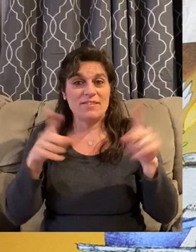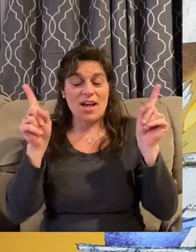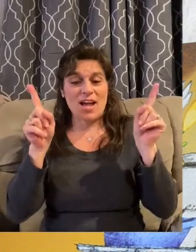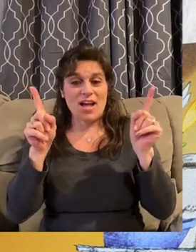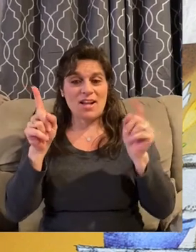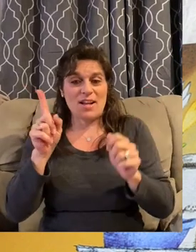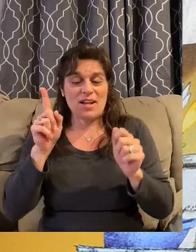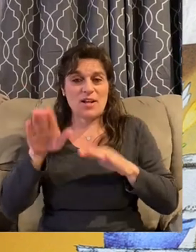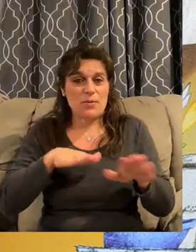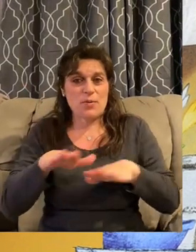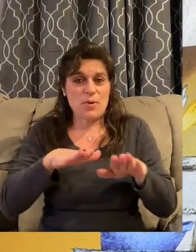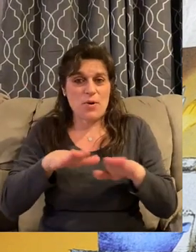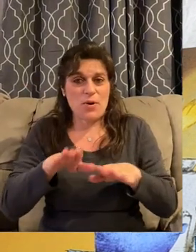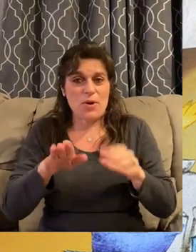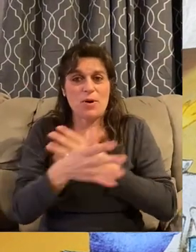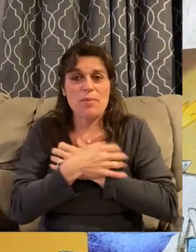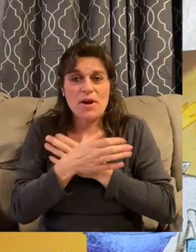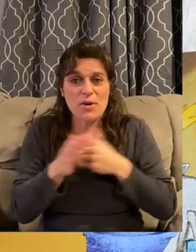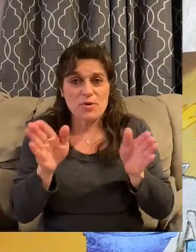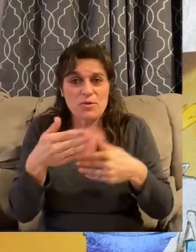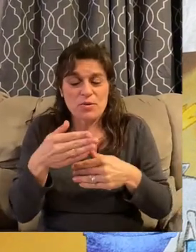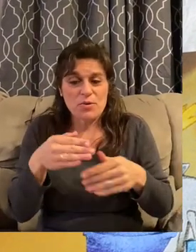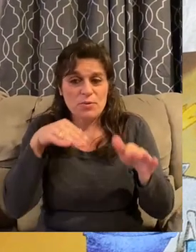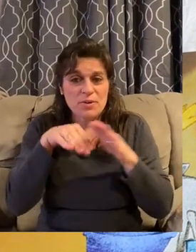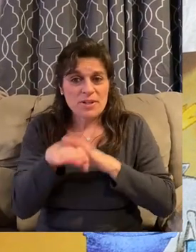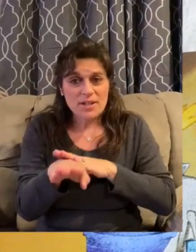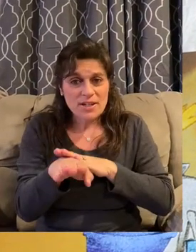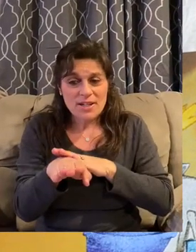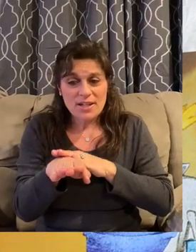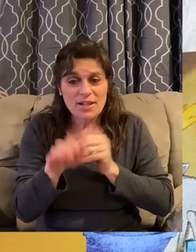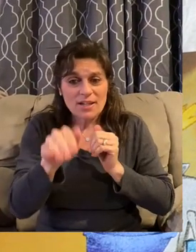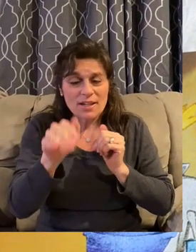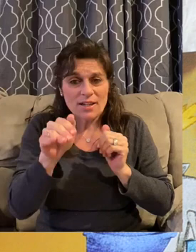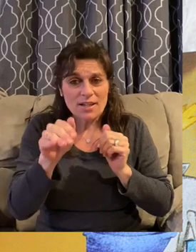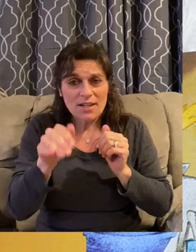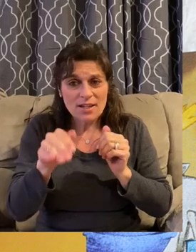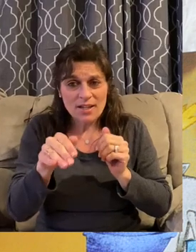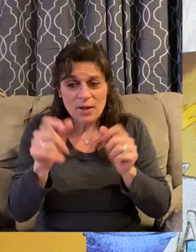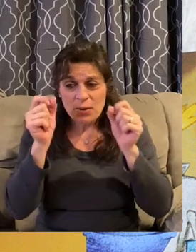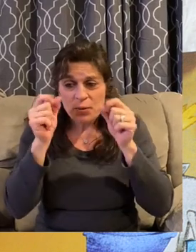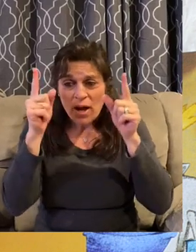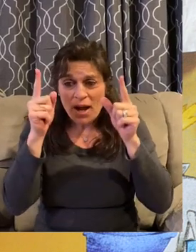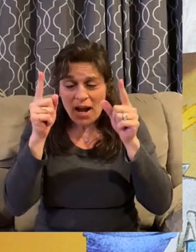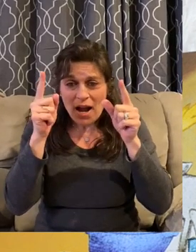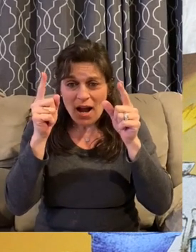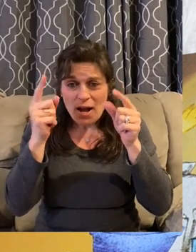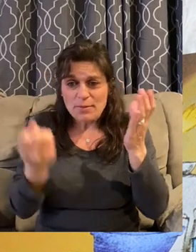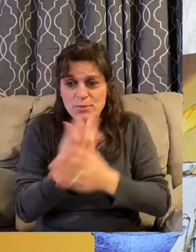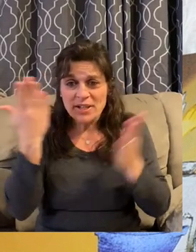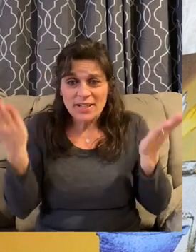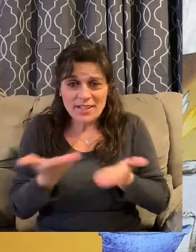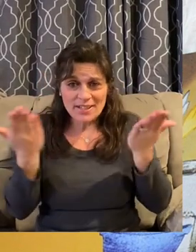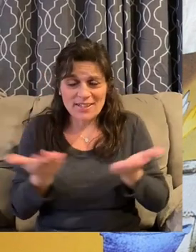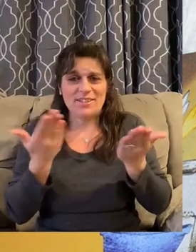Finally, he shuffled into Bear's room. Wake up, Bear, mumbled Mole. Spring is